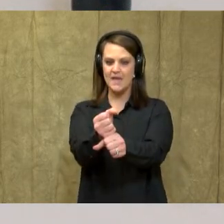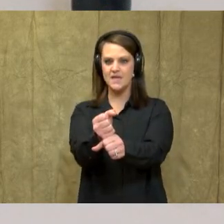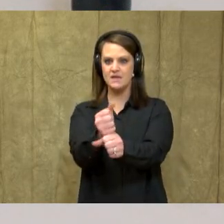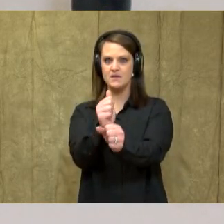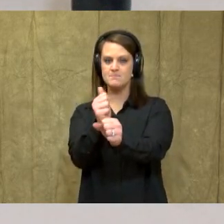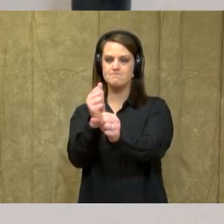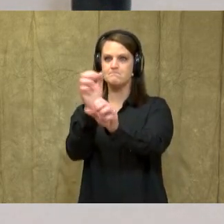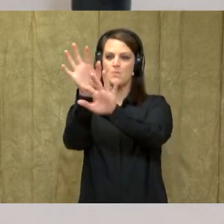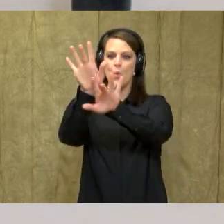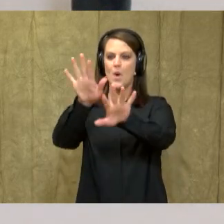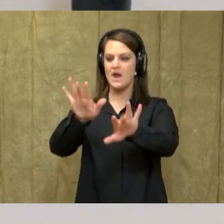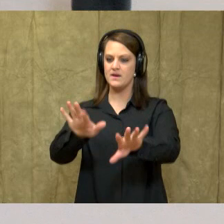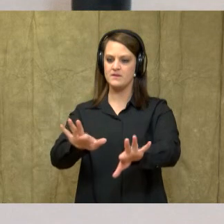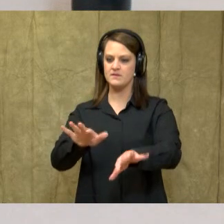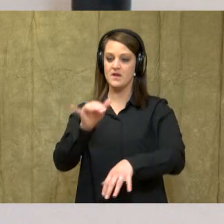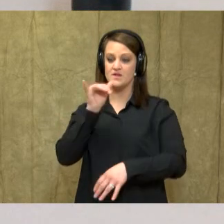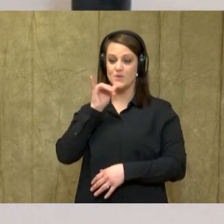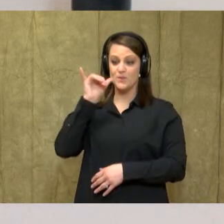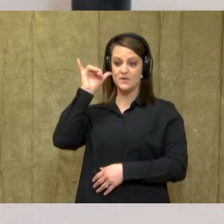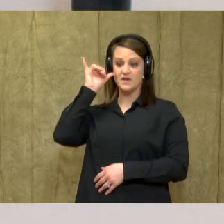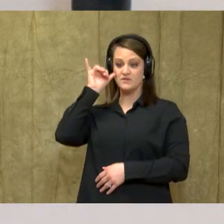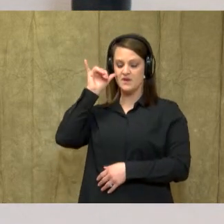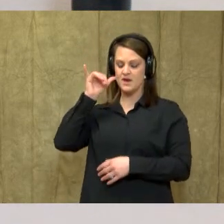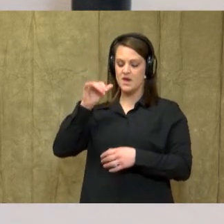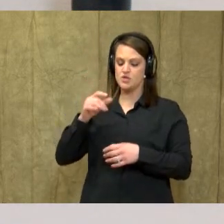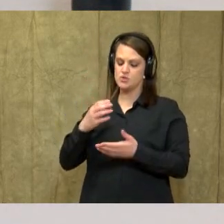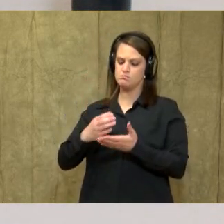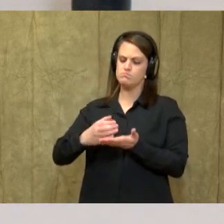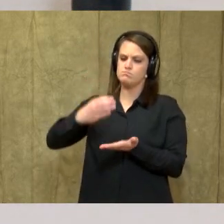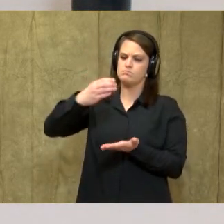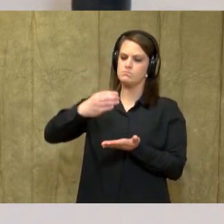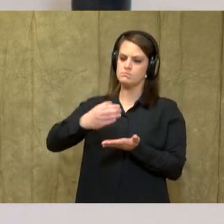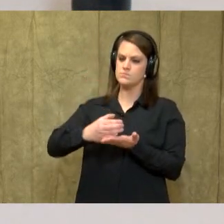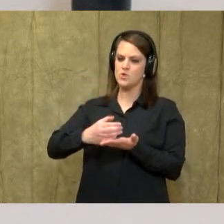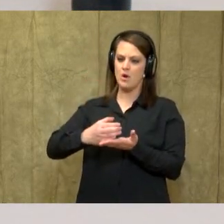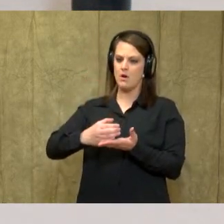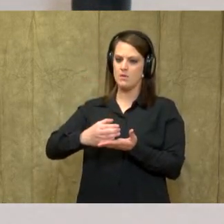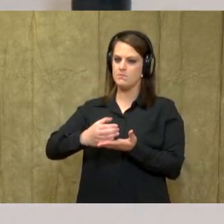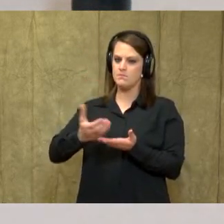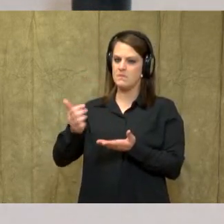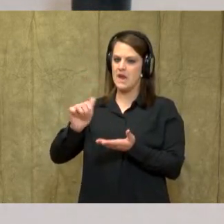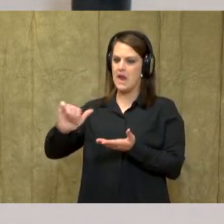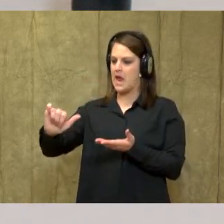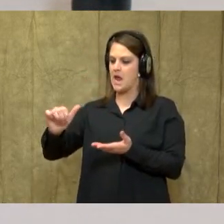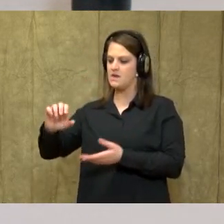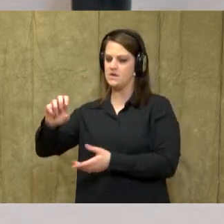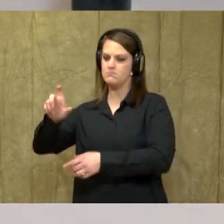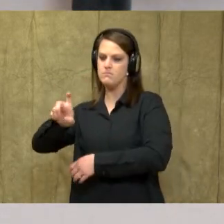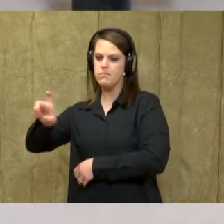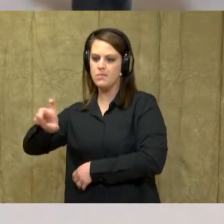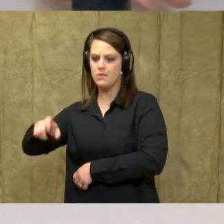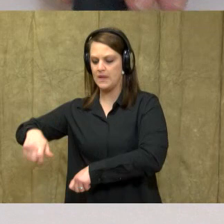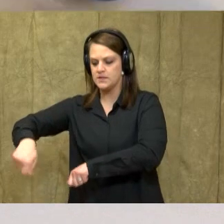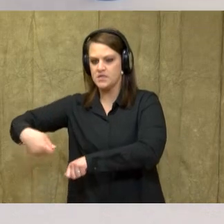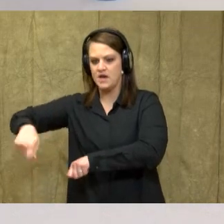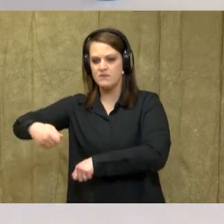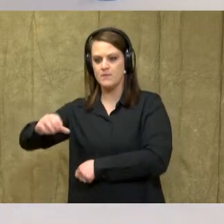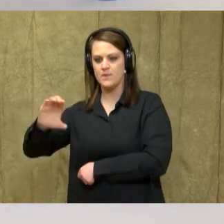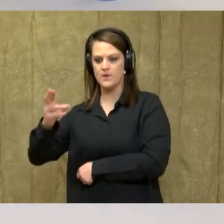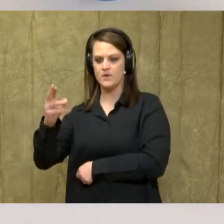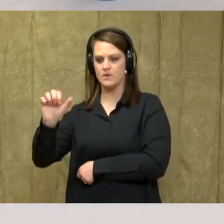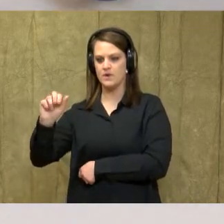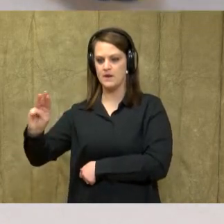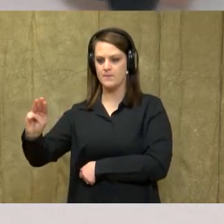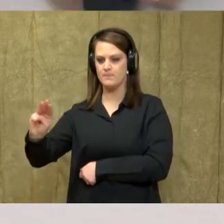like I said yesterday, any kind of big glass jar, any kind of shaving cream,